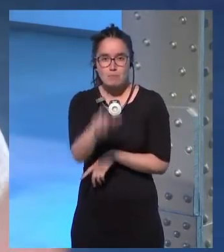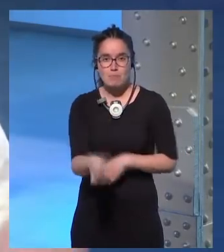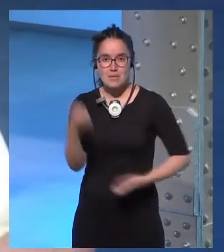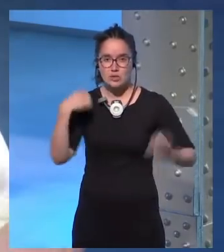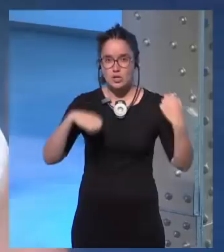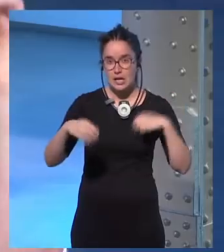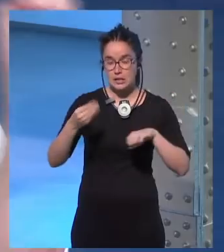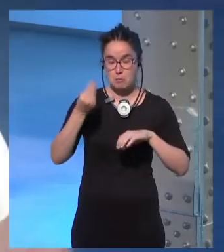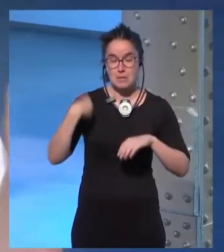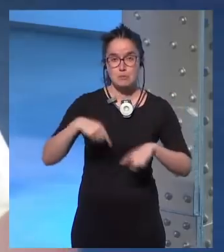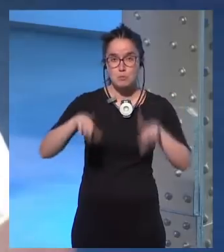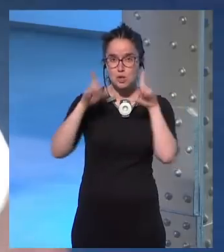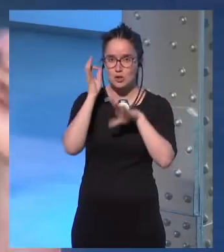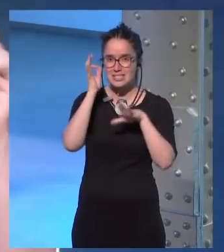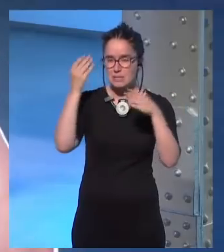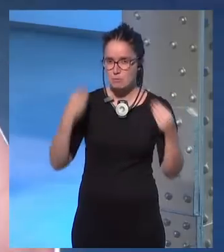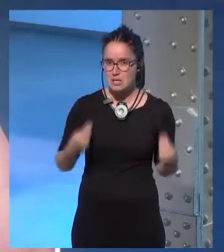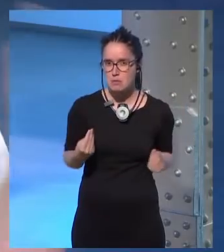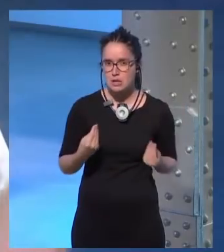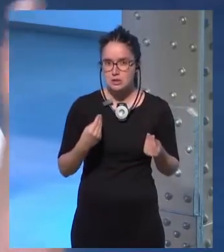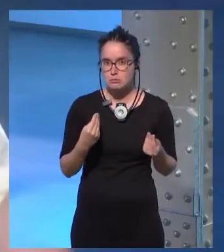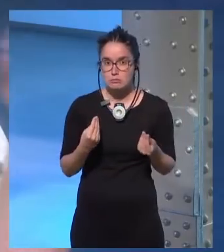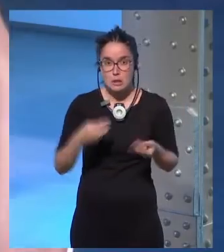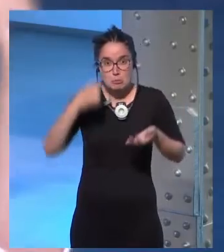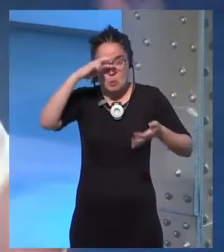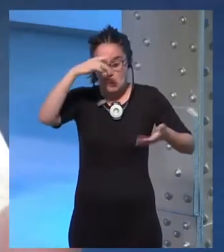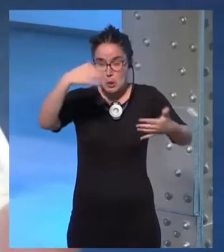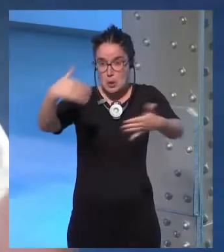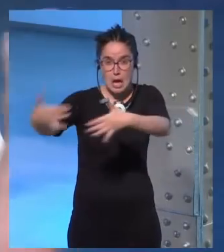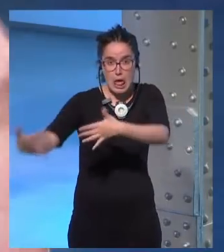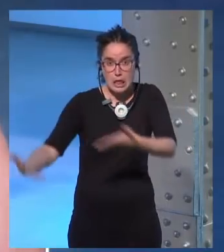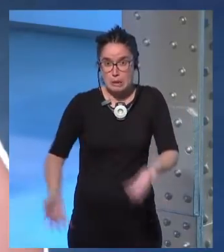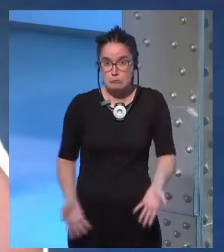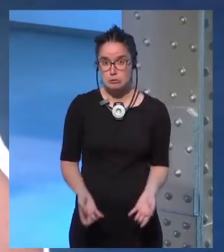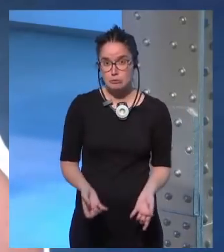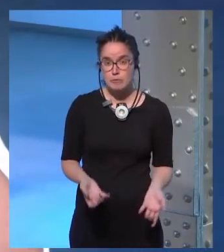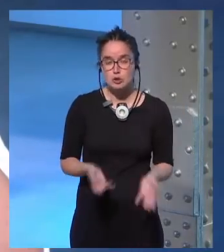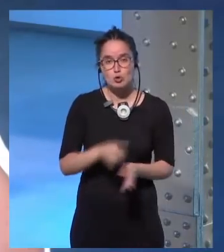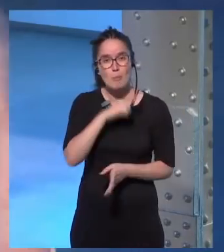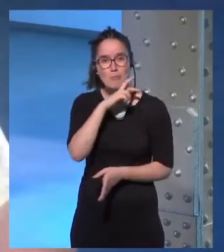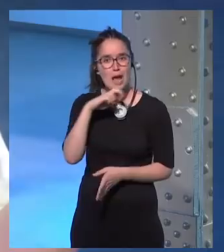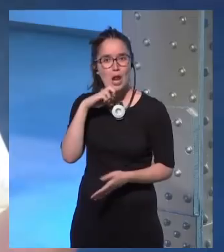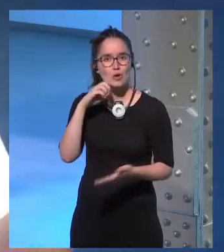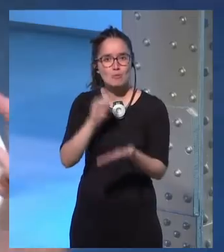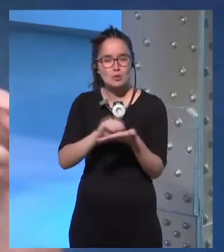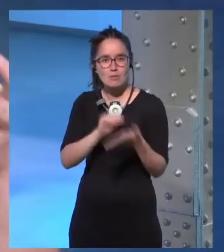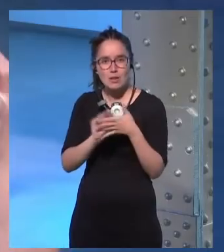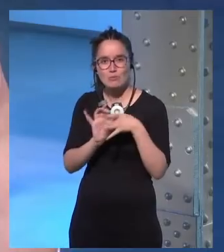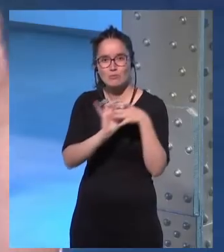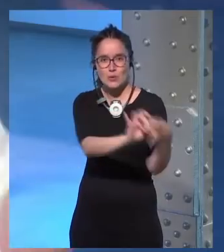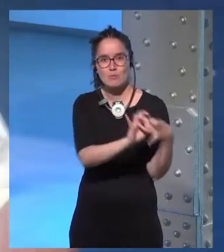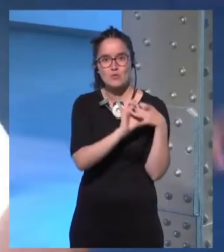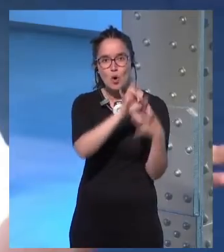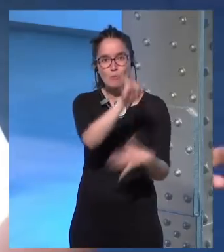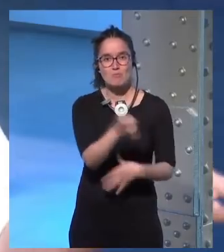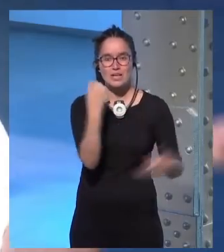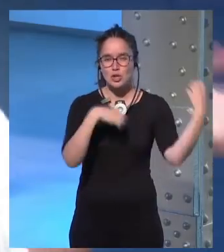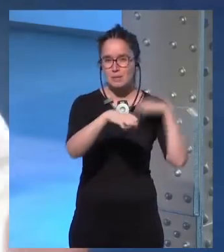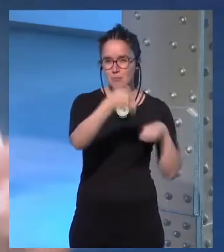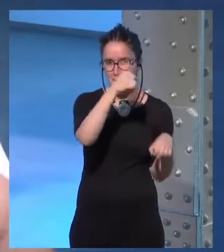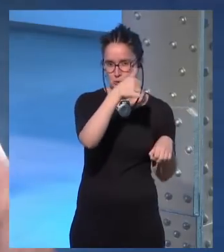it is so masculine. It's so Conan. It's so much me looking back at those films and creating